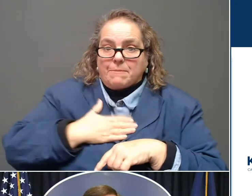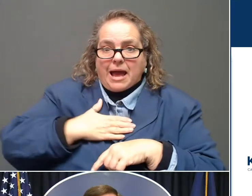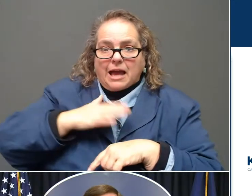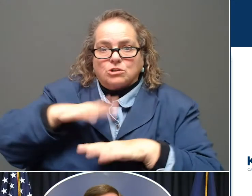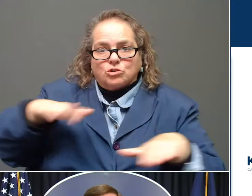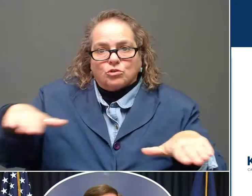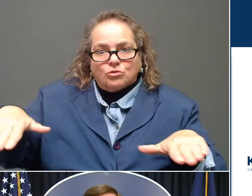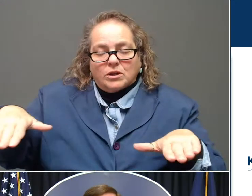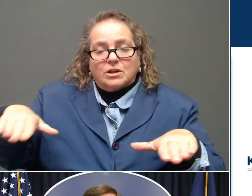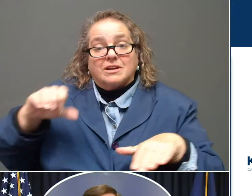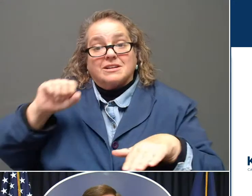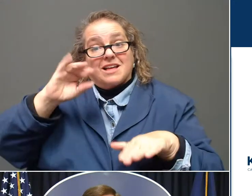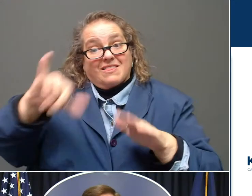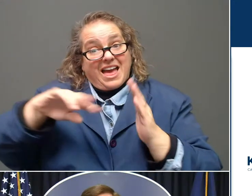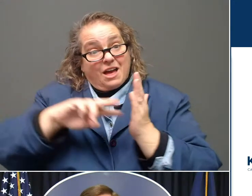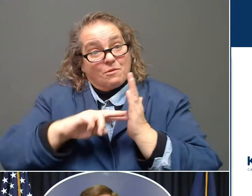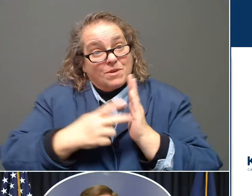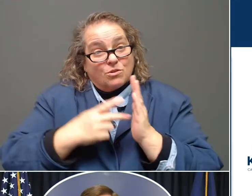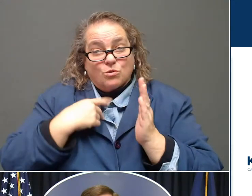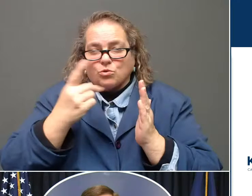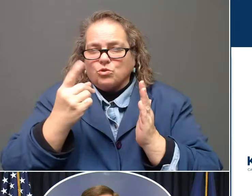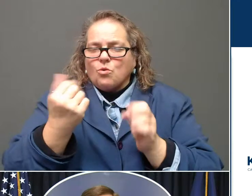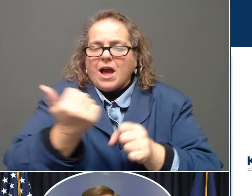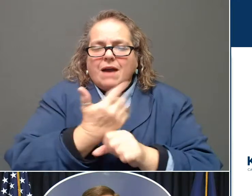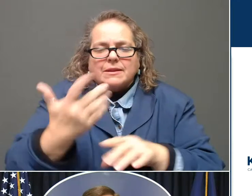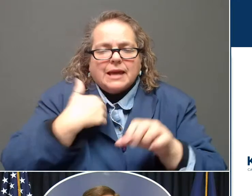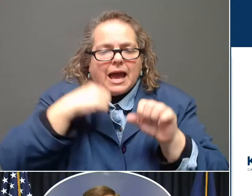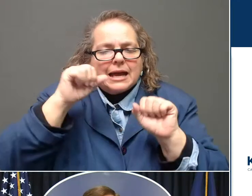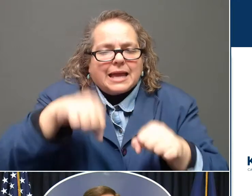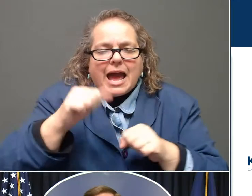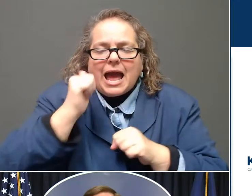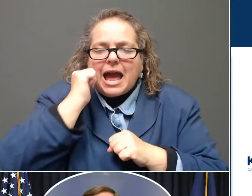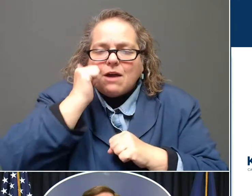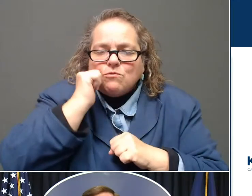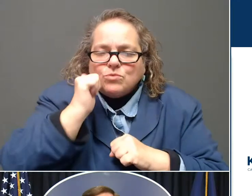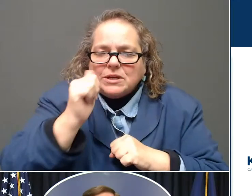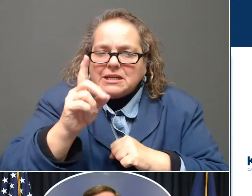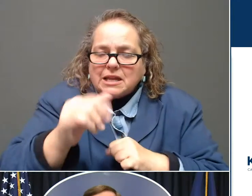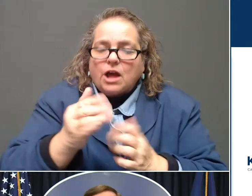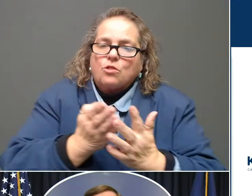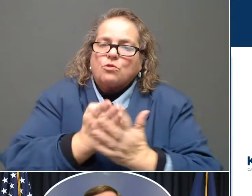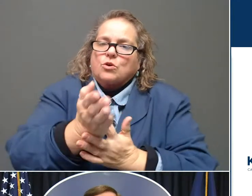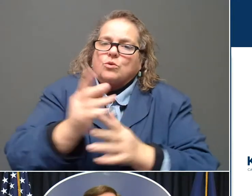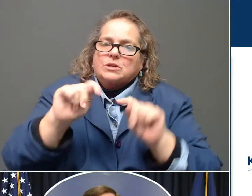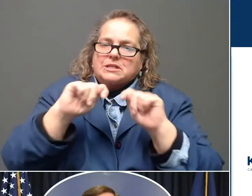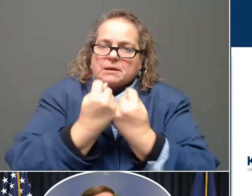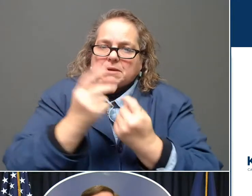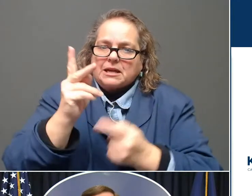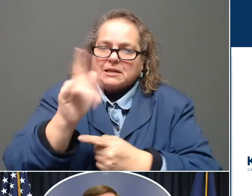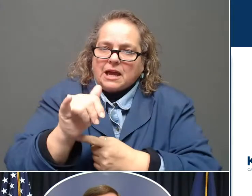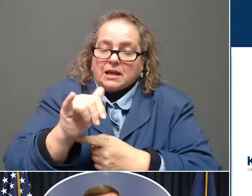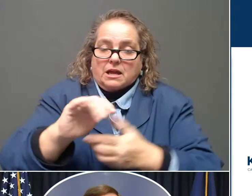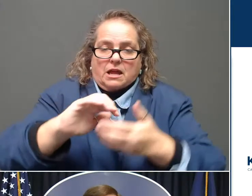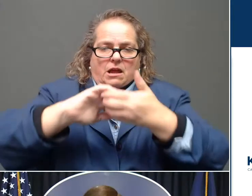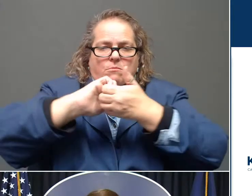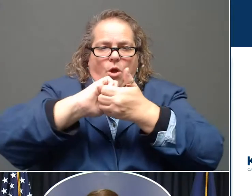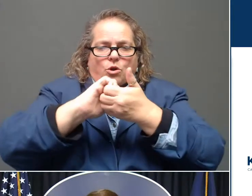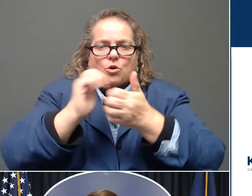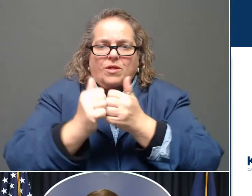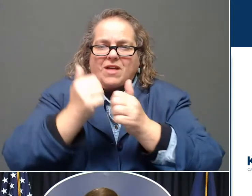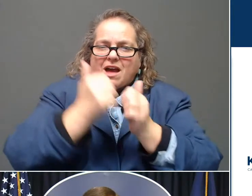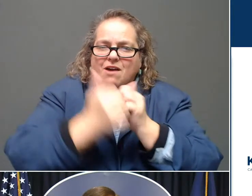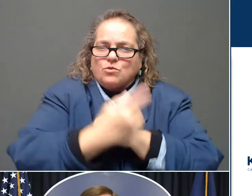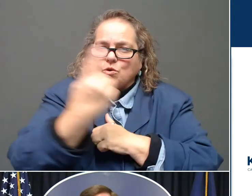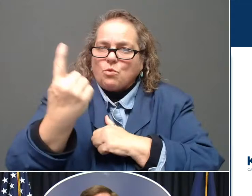means doing everything we can every day through Team Kentucky, partnering with everybody who's out there that wants to generate